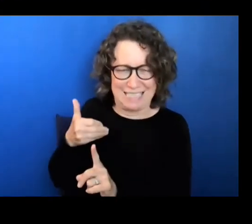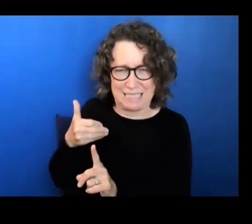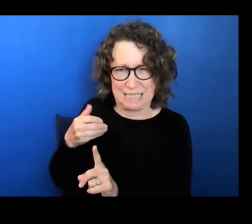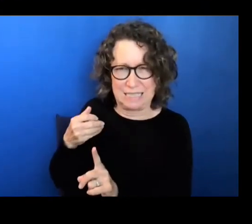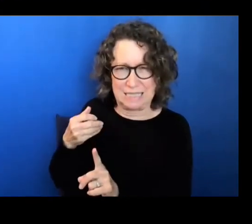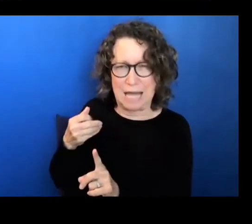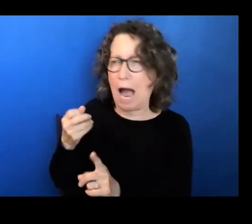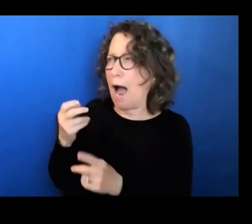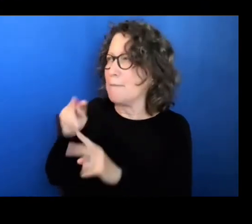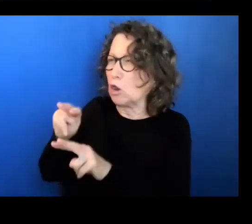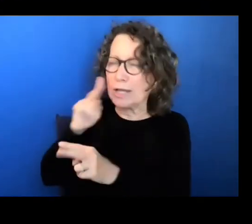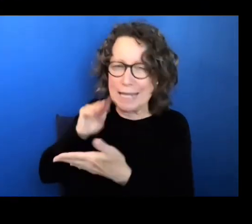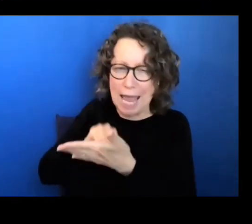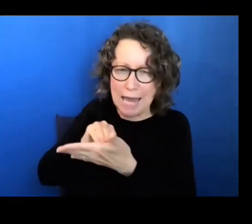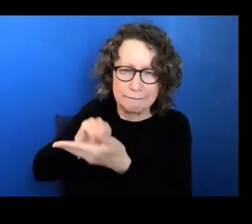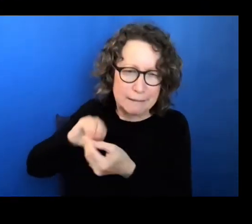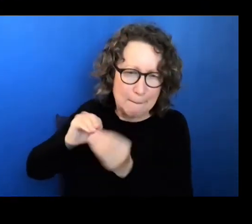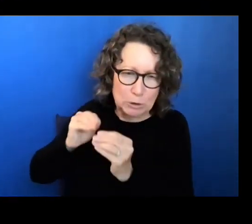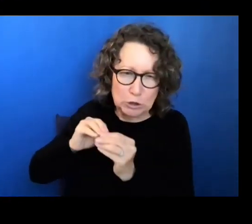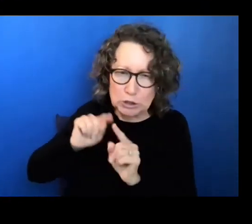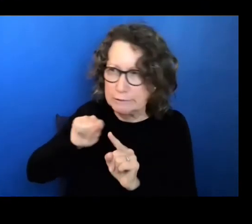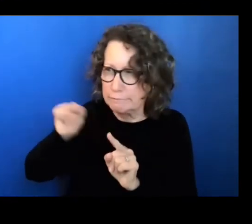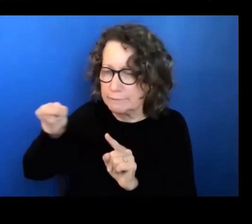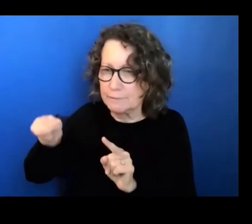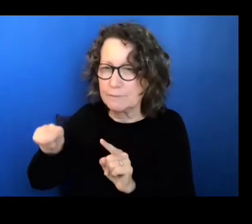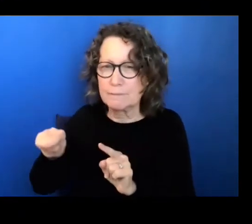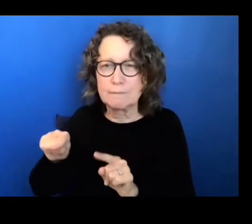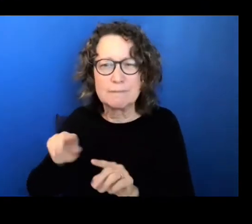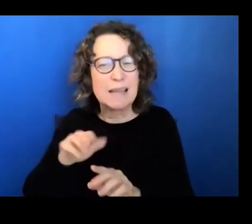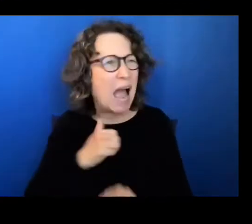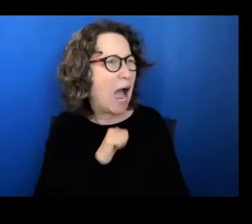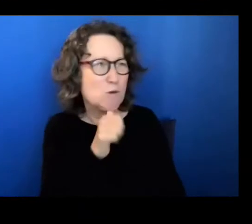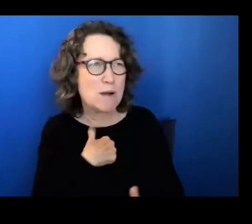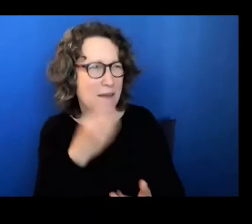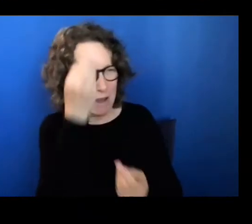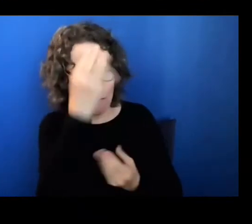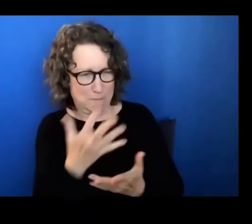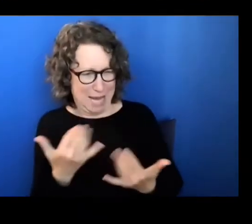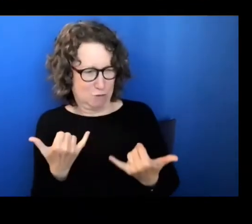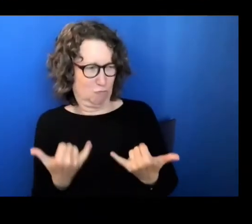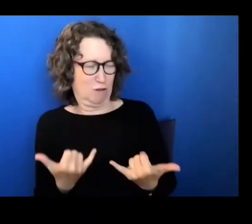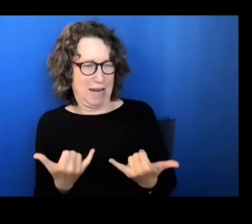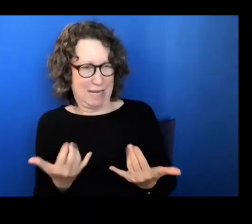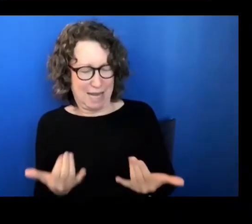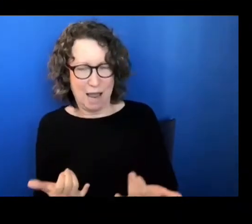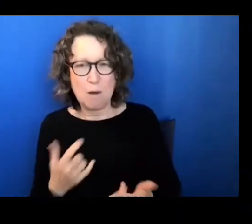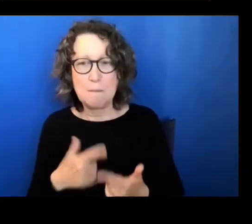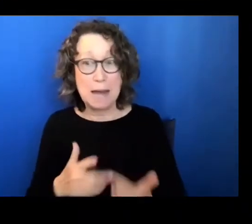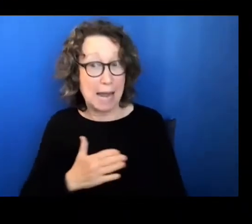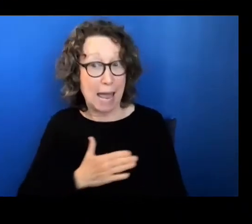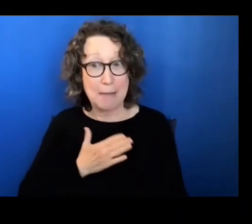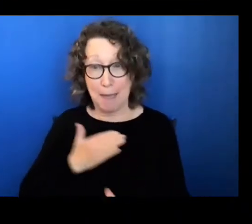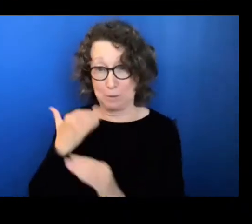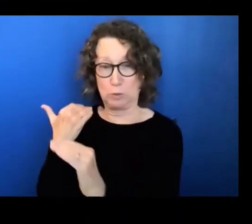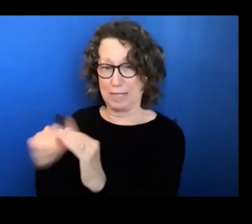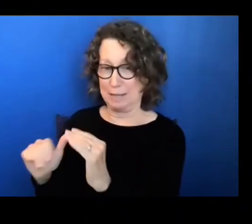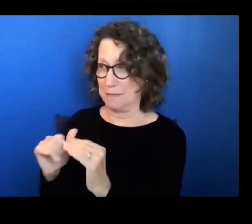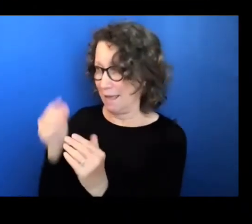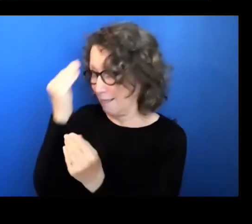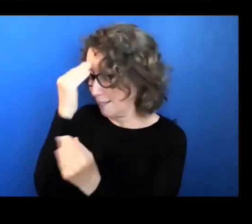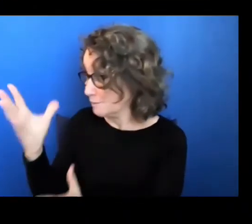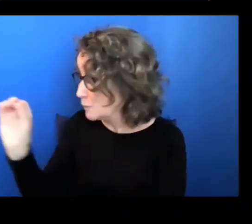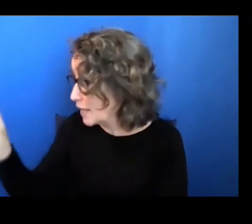that progression and increase in doses. I don't have that information readily, but more than happy to email that to you,